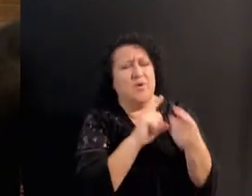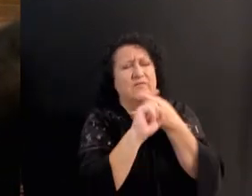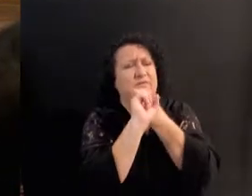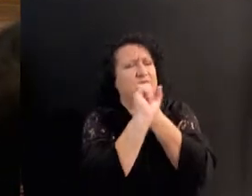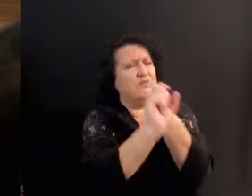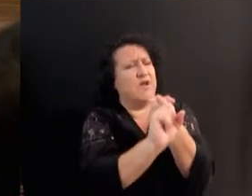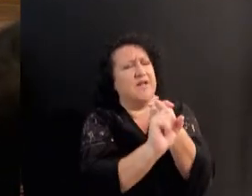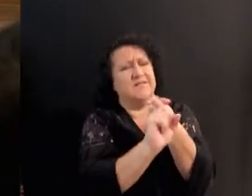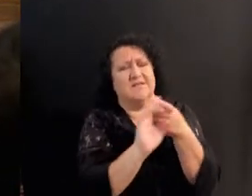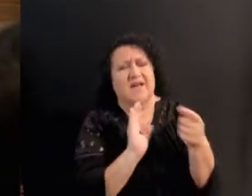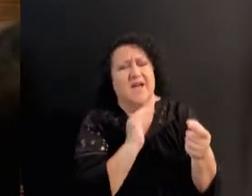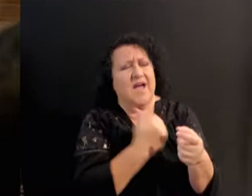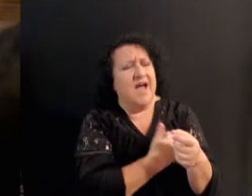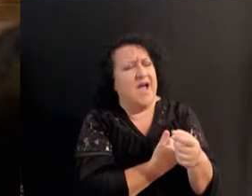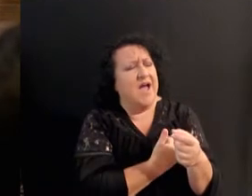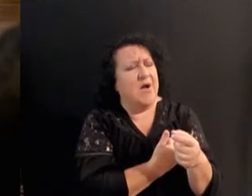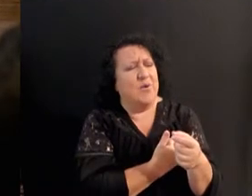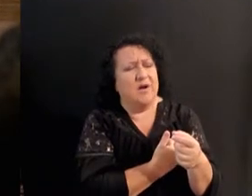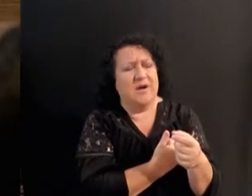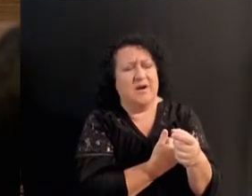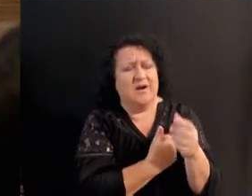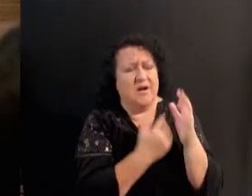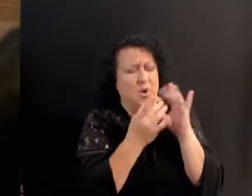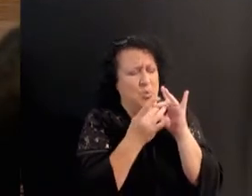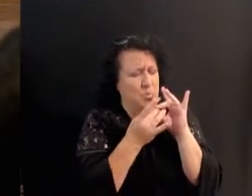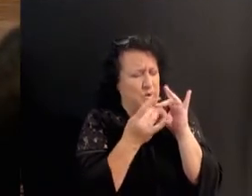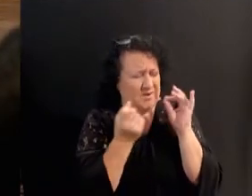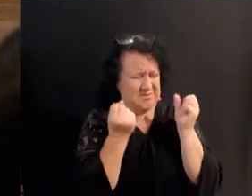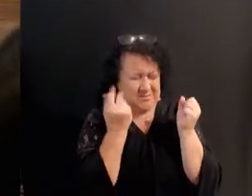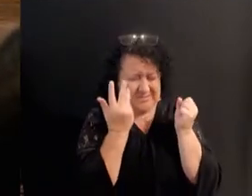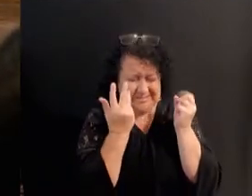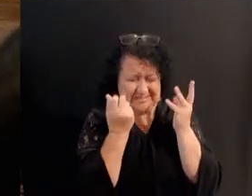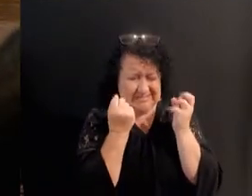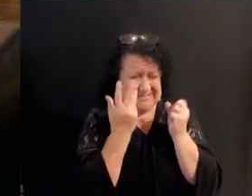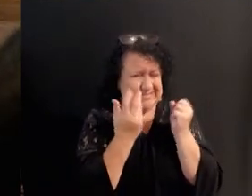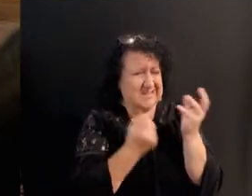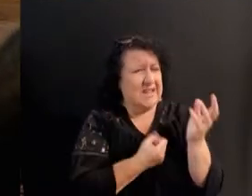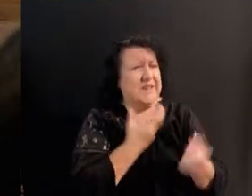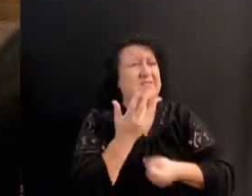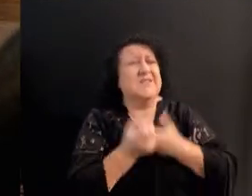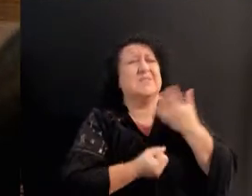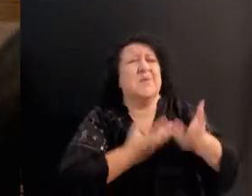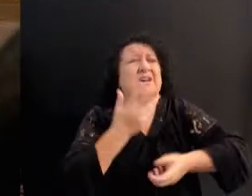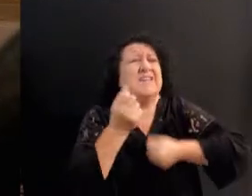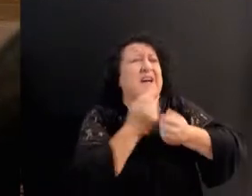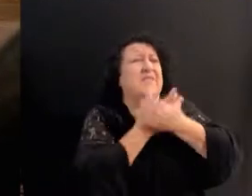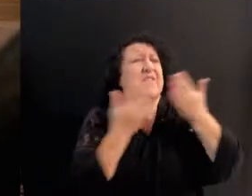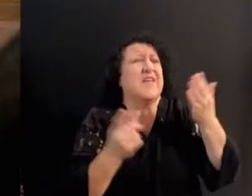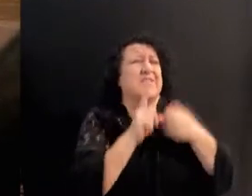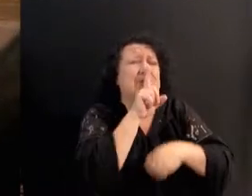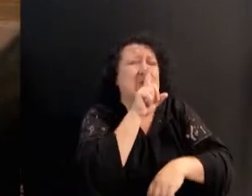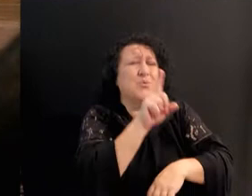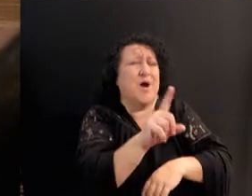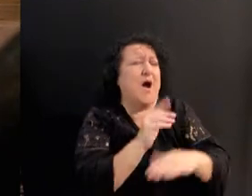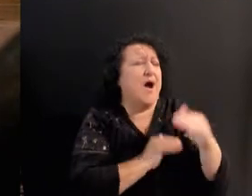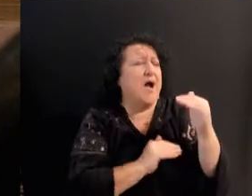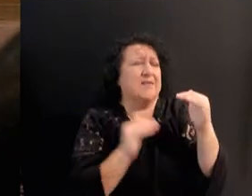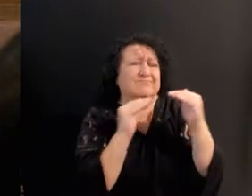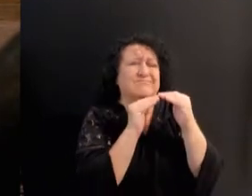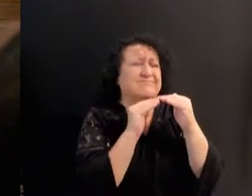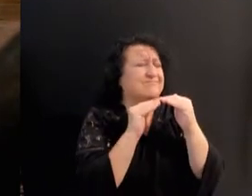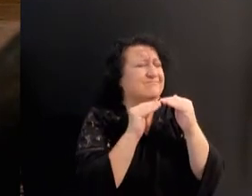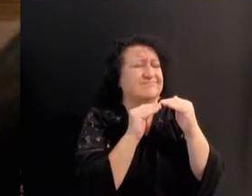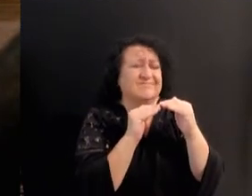Our words fail us, Lord, to convey all that you are, and yet our hearts now are open to you, and we ask,